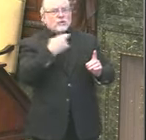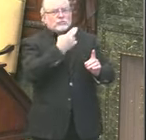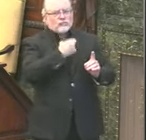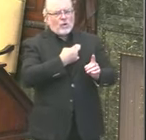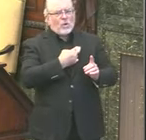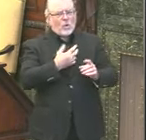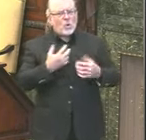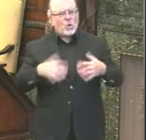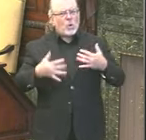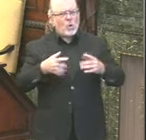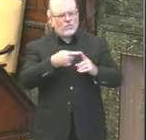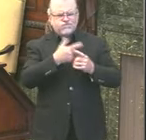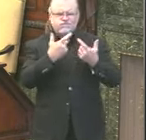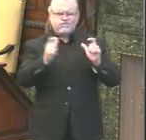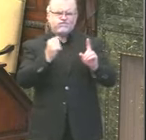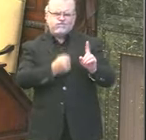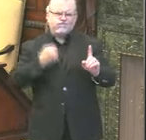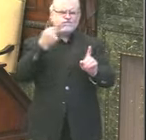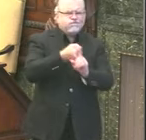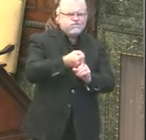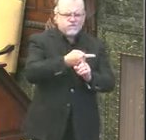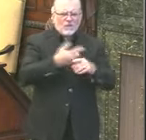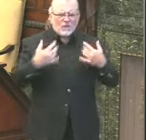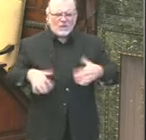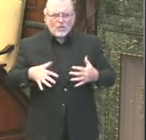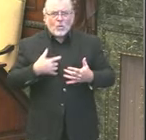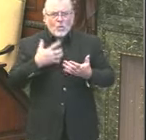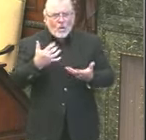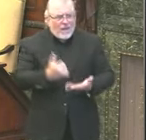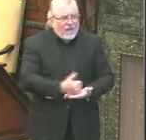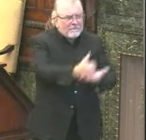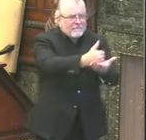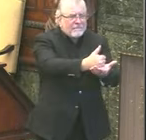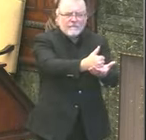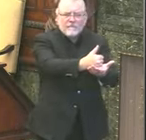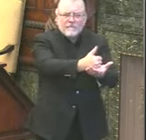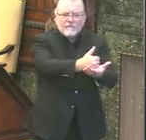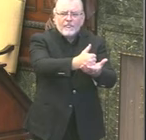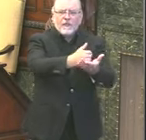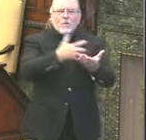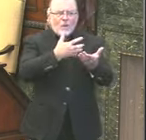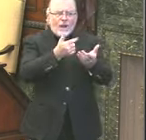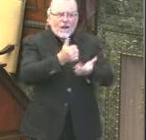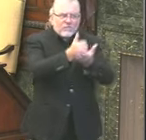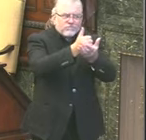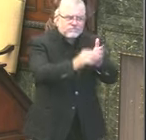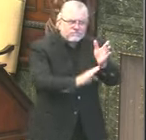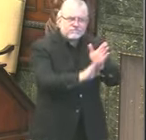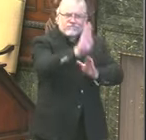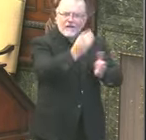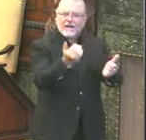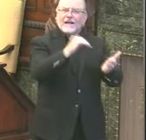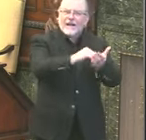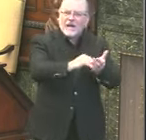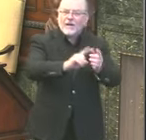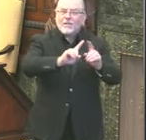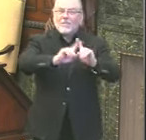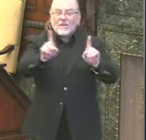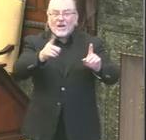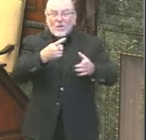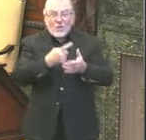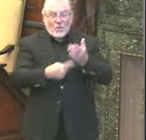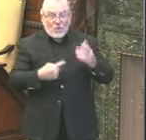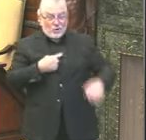We want to help them restart. We want them to help them start making money again and start employing people. But there's still, what I saw and what I heard has me